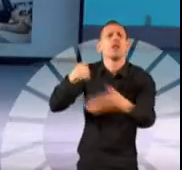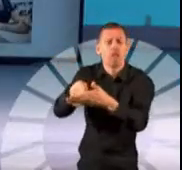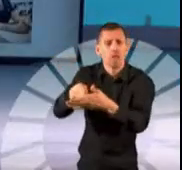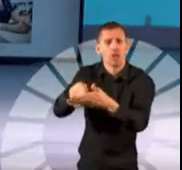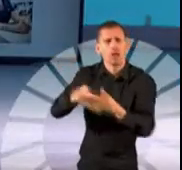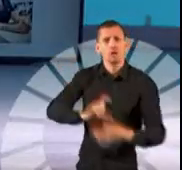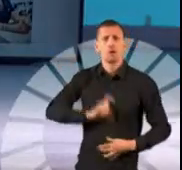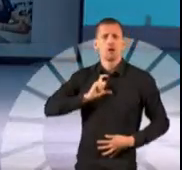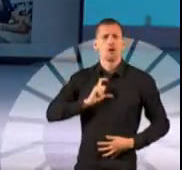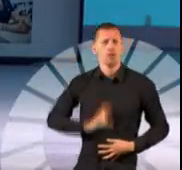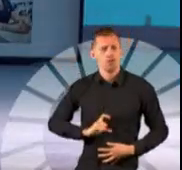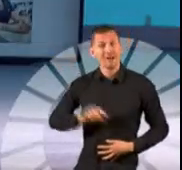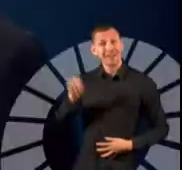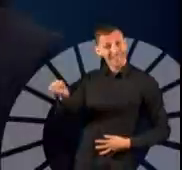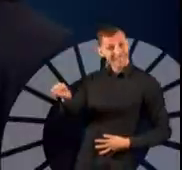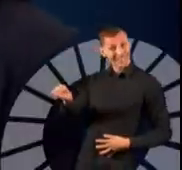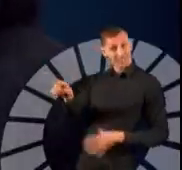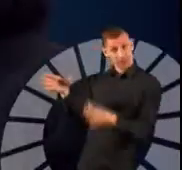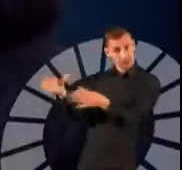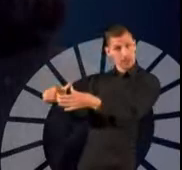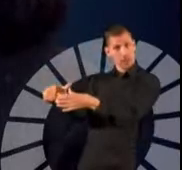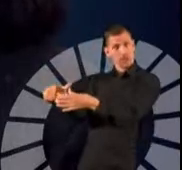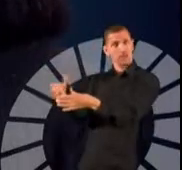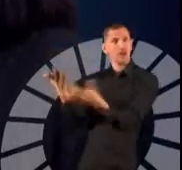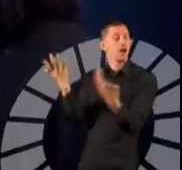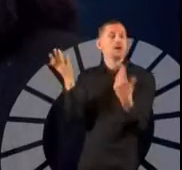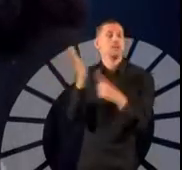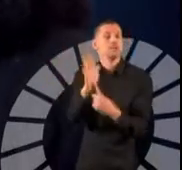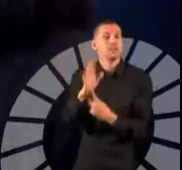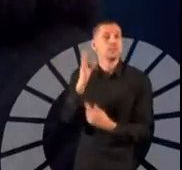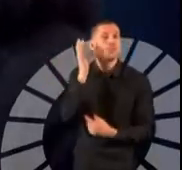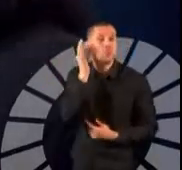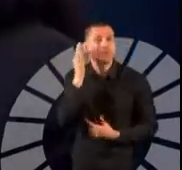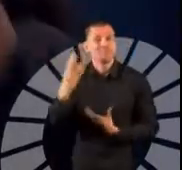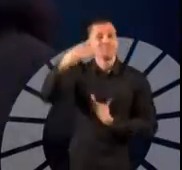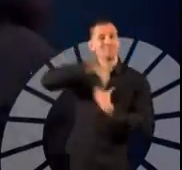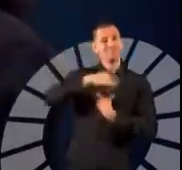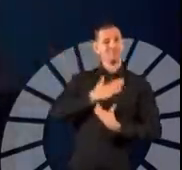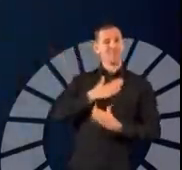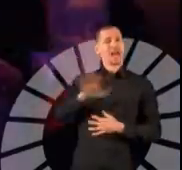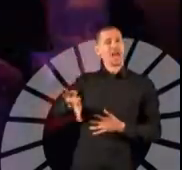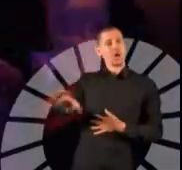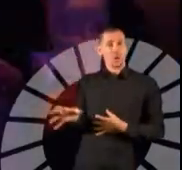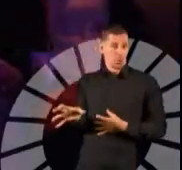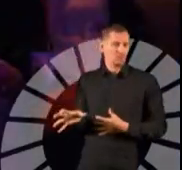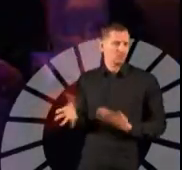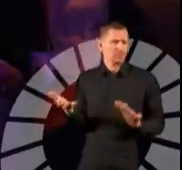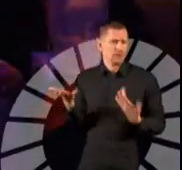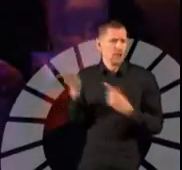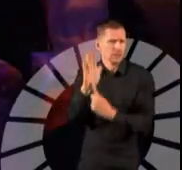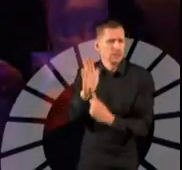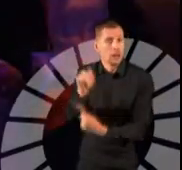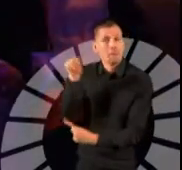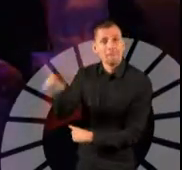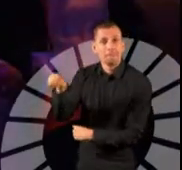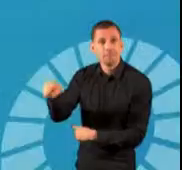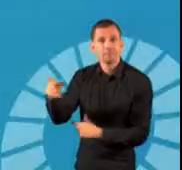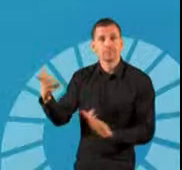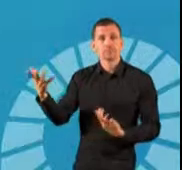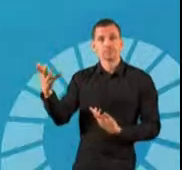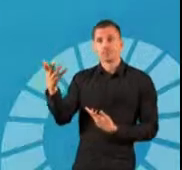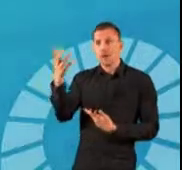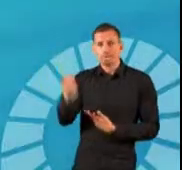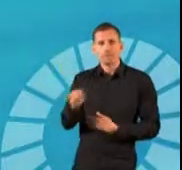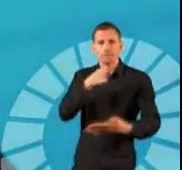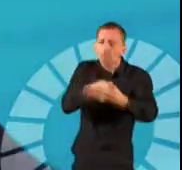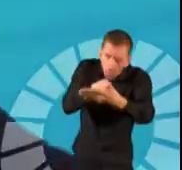has faced all the bruises of patriarchy every single day of her life, left, right, and center, married off at the